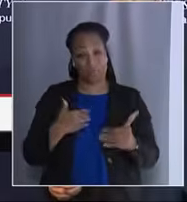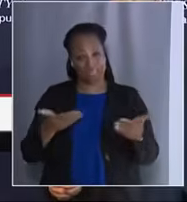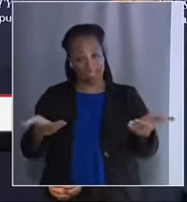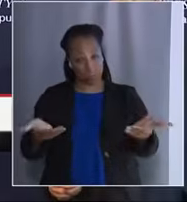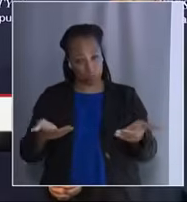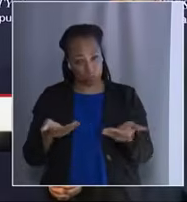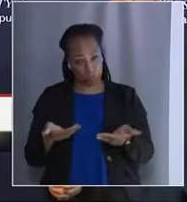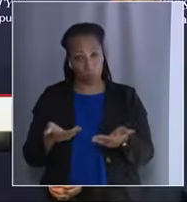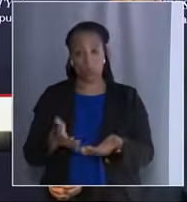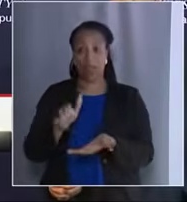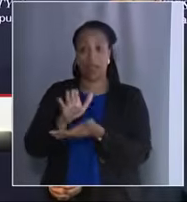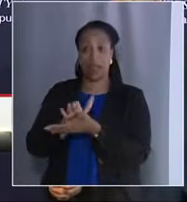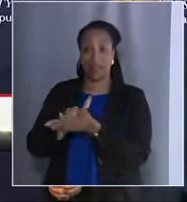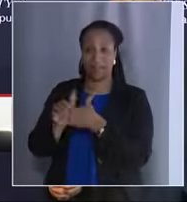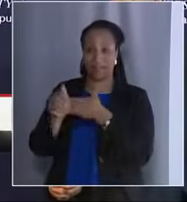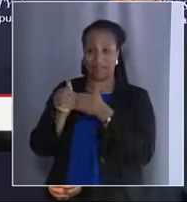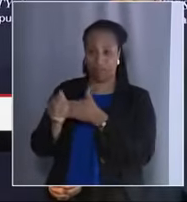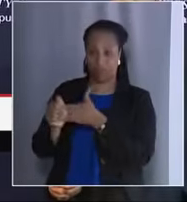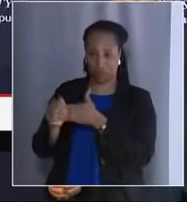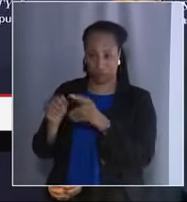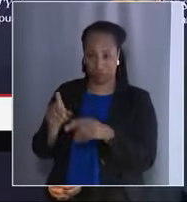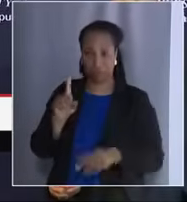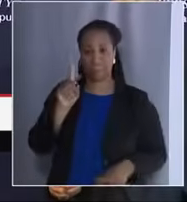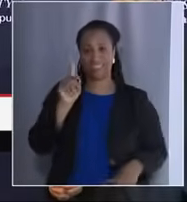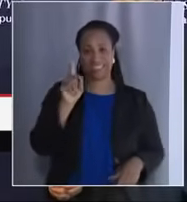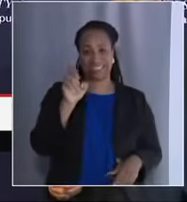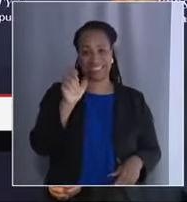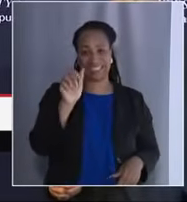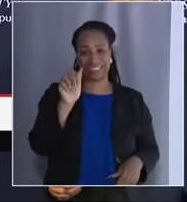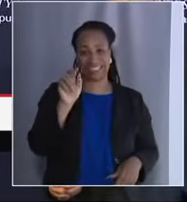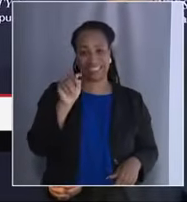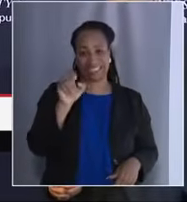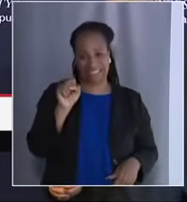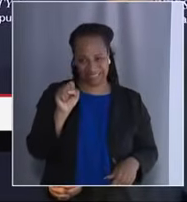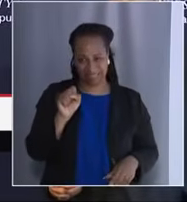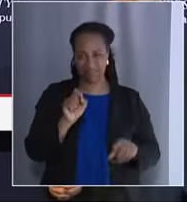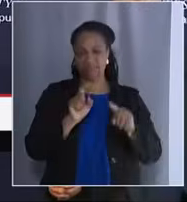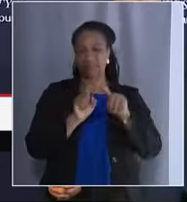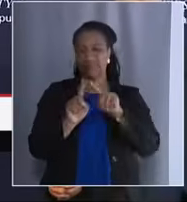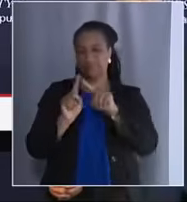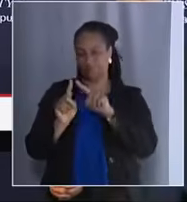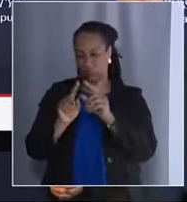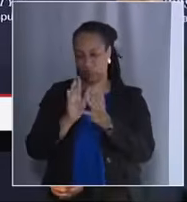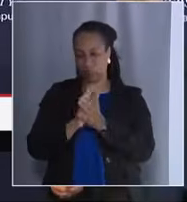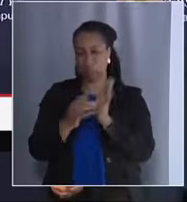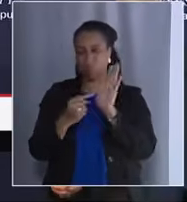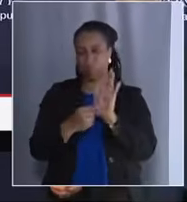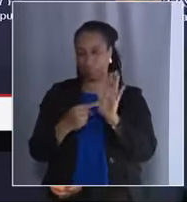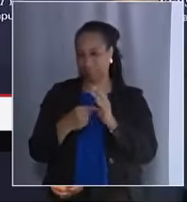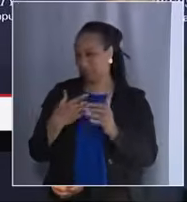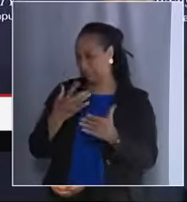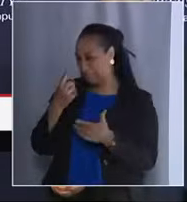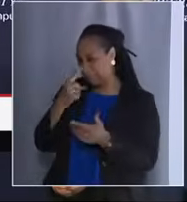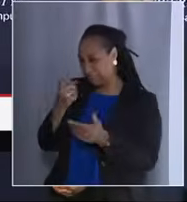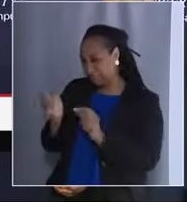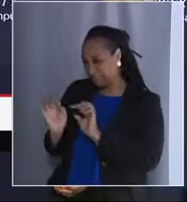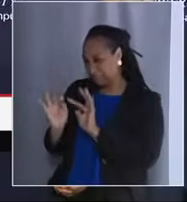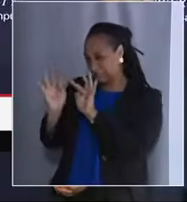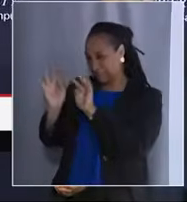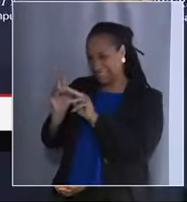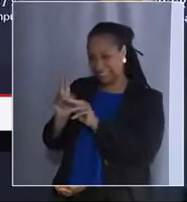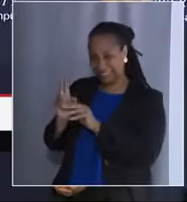deans representing the schools. And maybe the deans could stand up, and there will be a